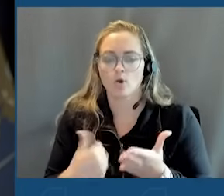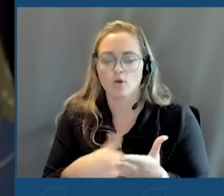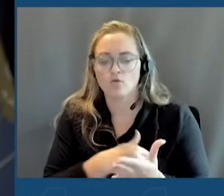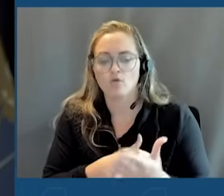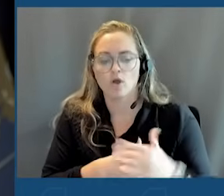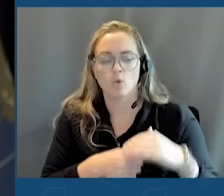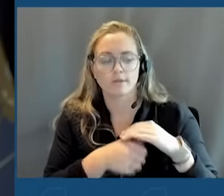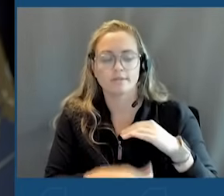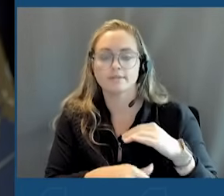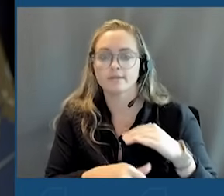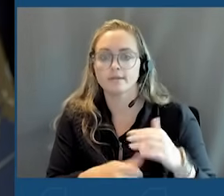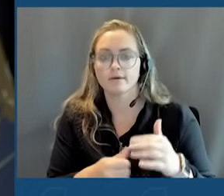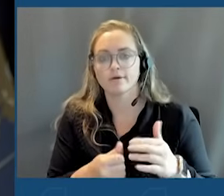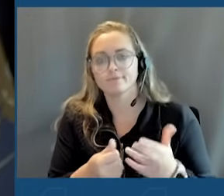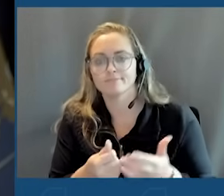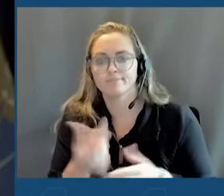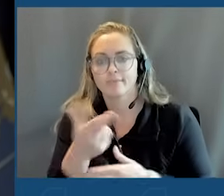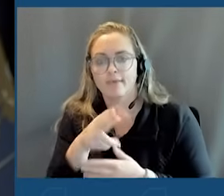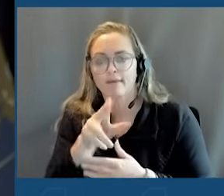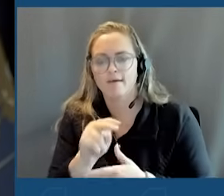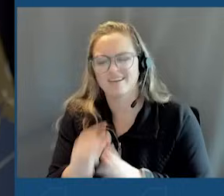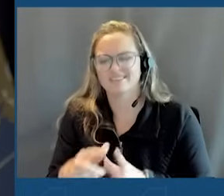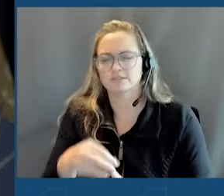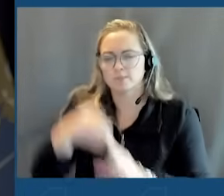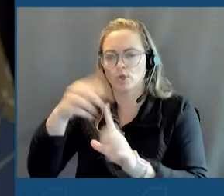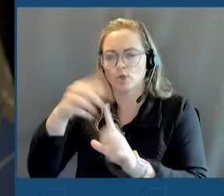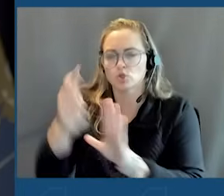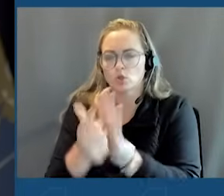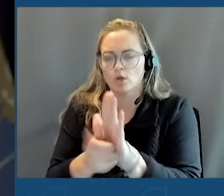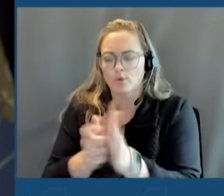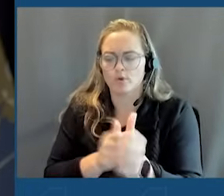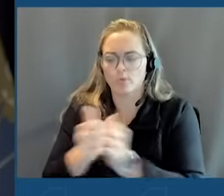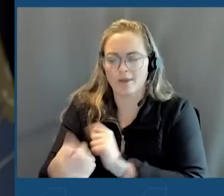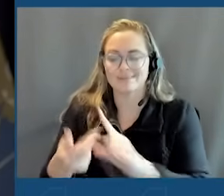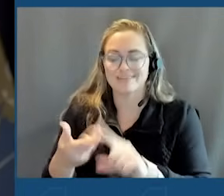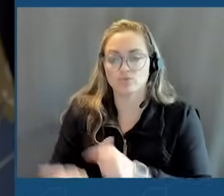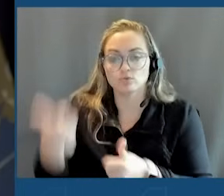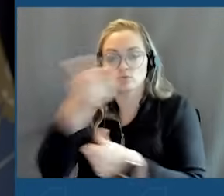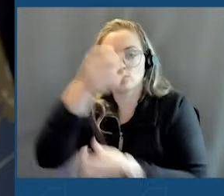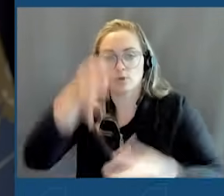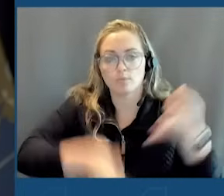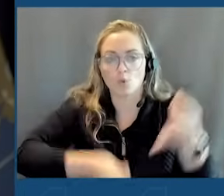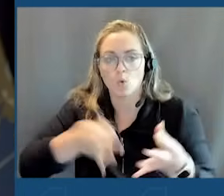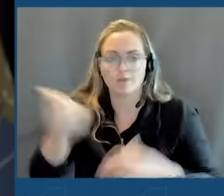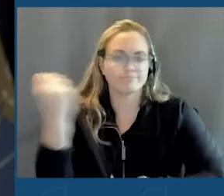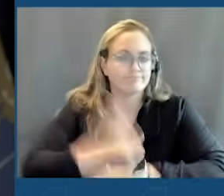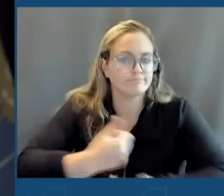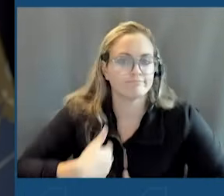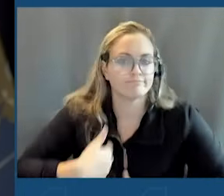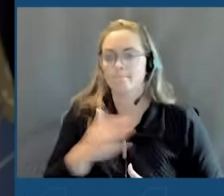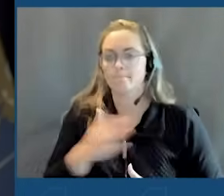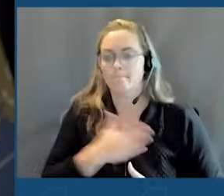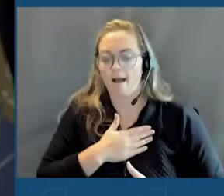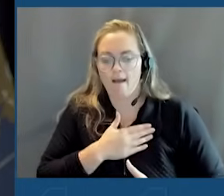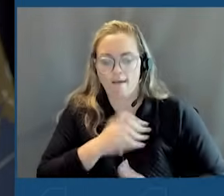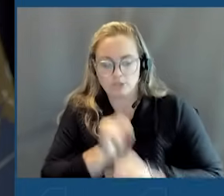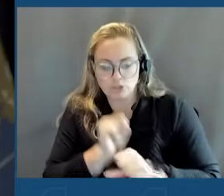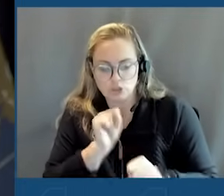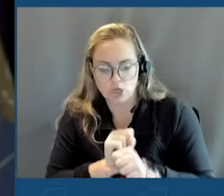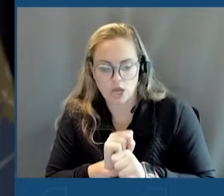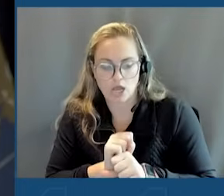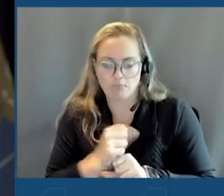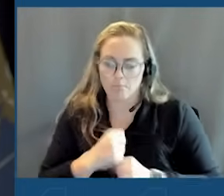Carry Improvement Act, a special law we had to pass after the Supreme Court struck down my ability as the governor of the state of New York to protect